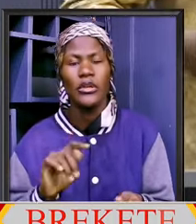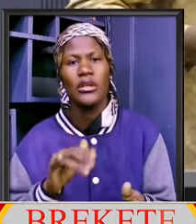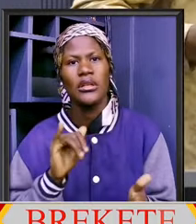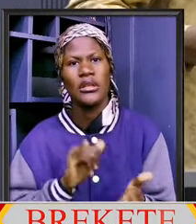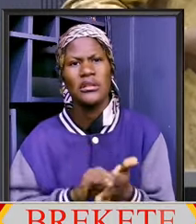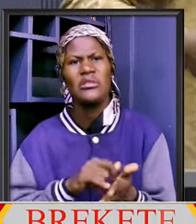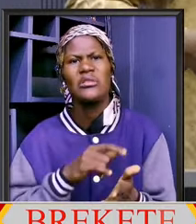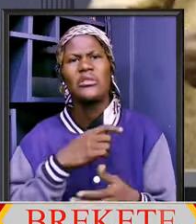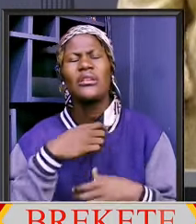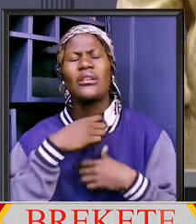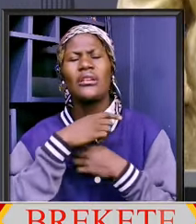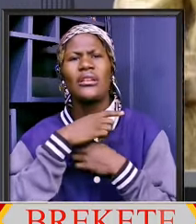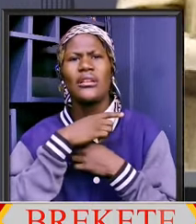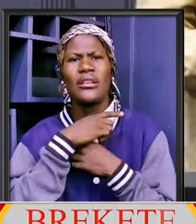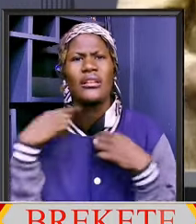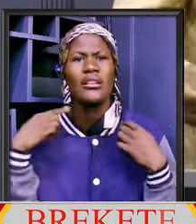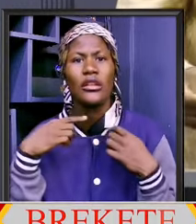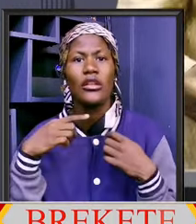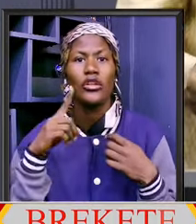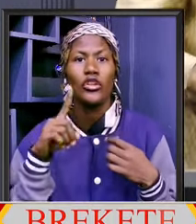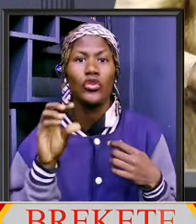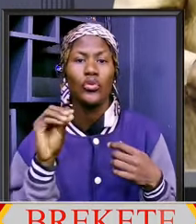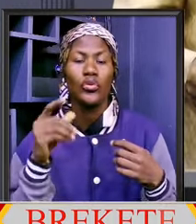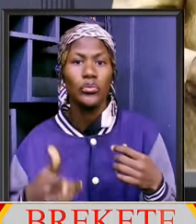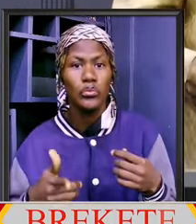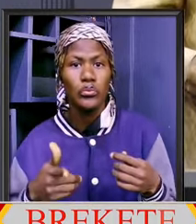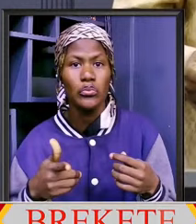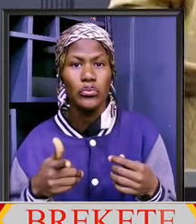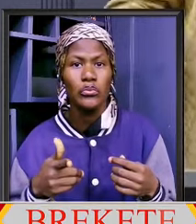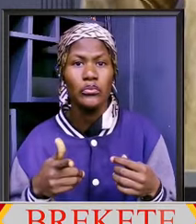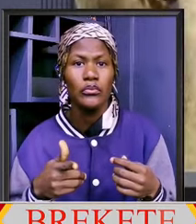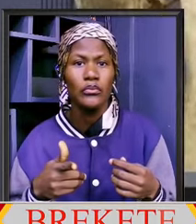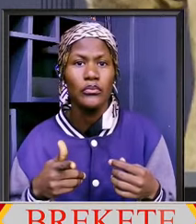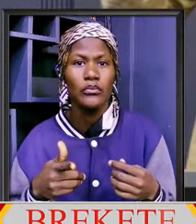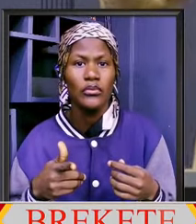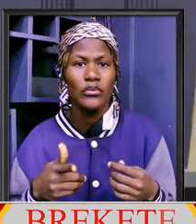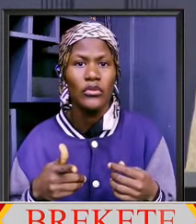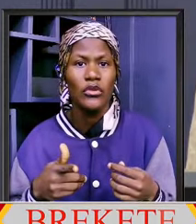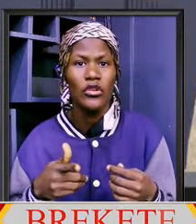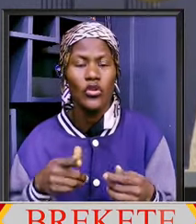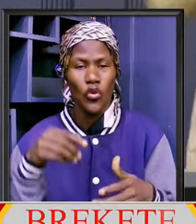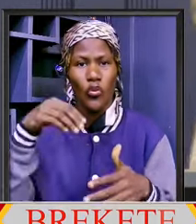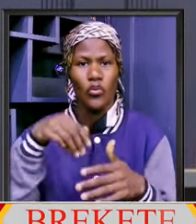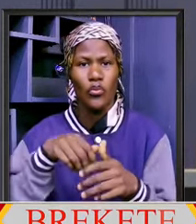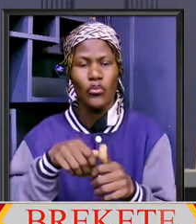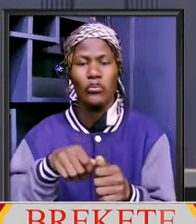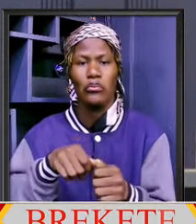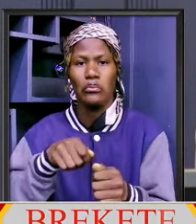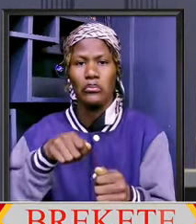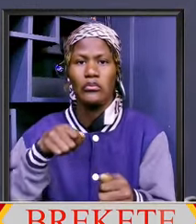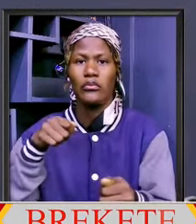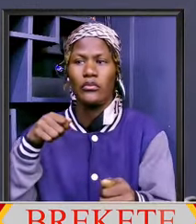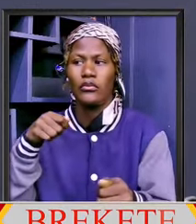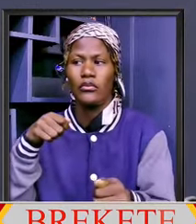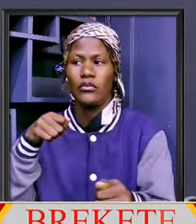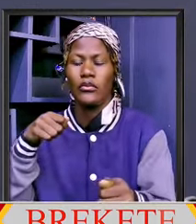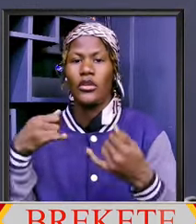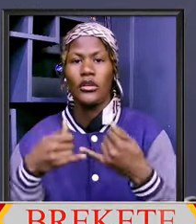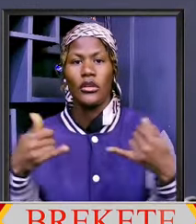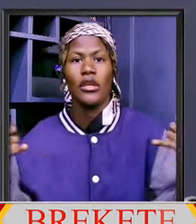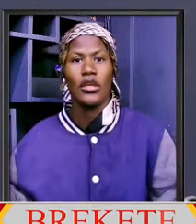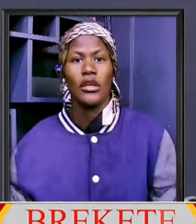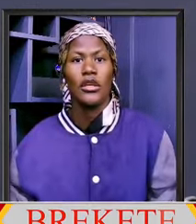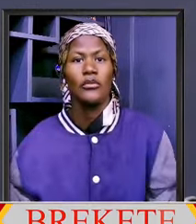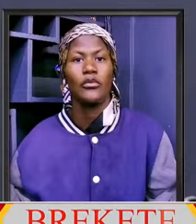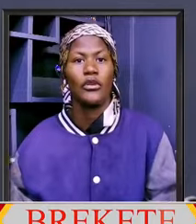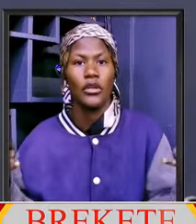Kaduna and the Cross River and other places where them they kill dog. You know, say they go put the cable, they go do the cable like this, come do it